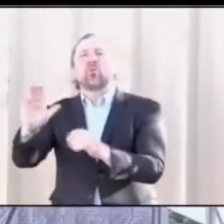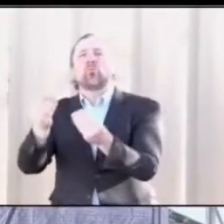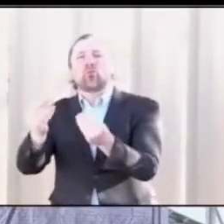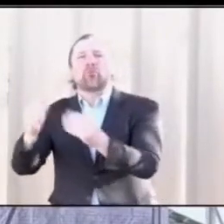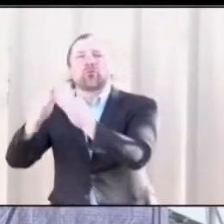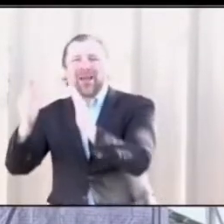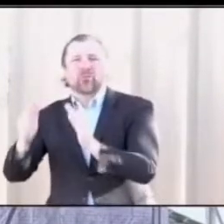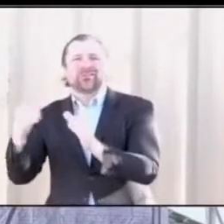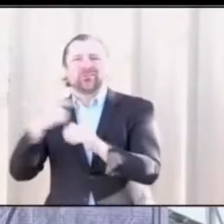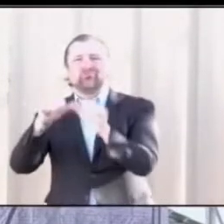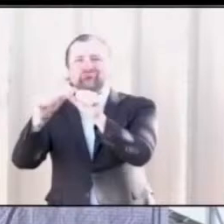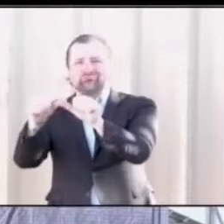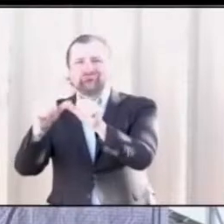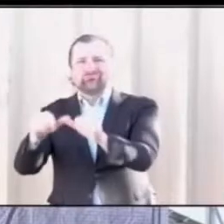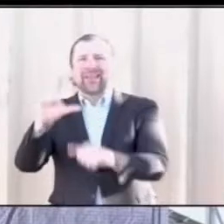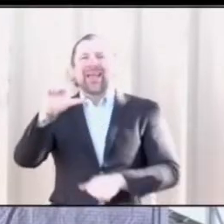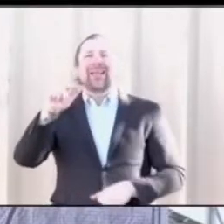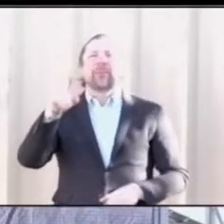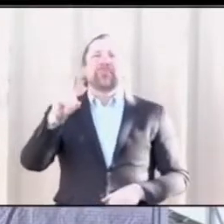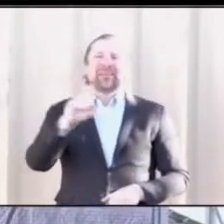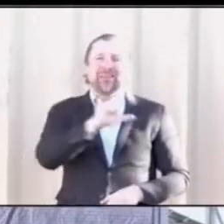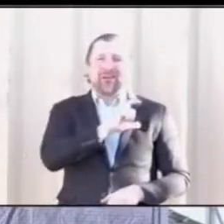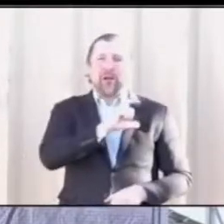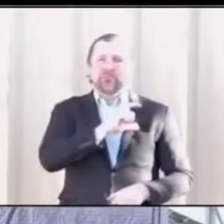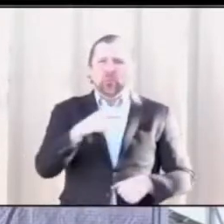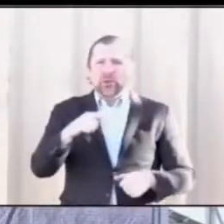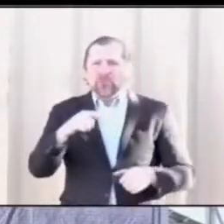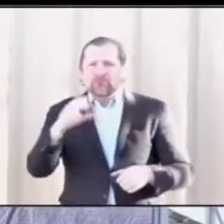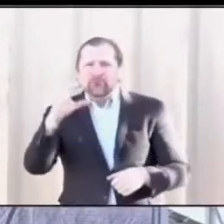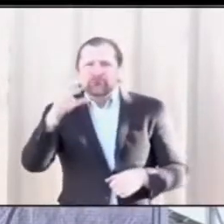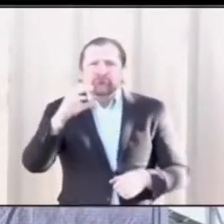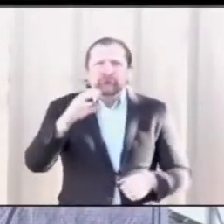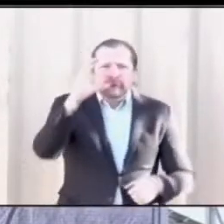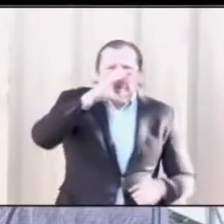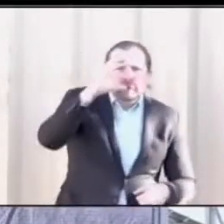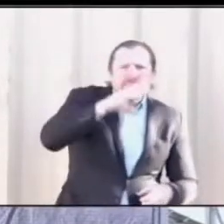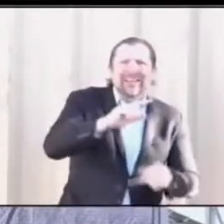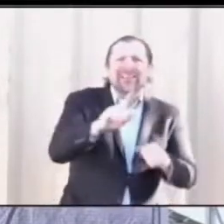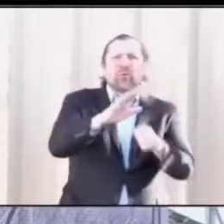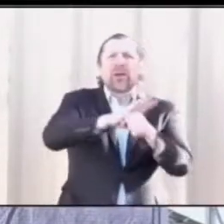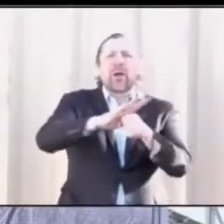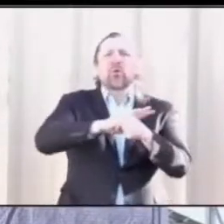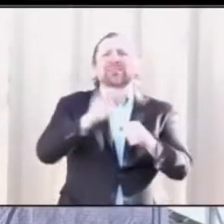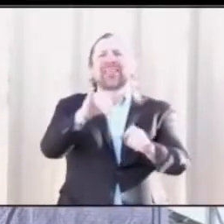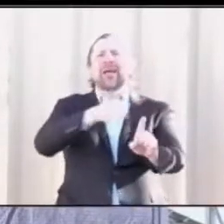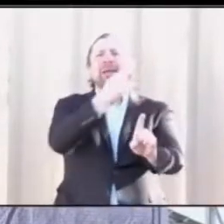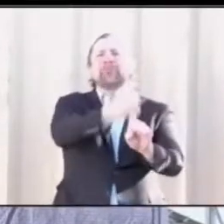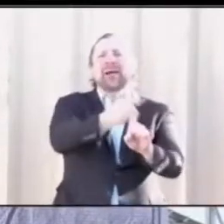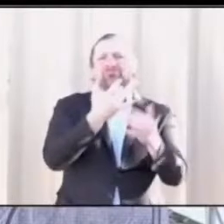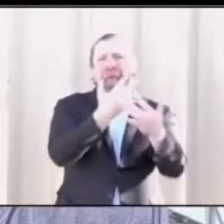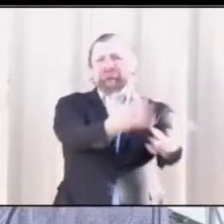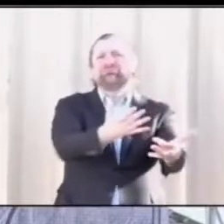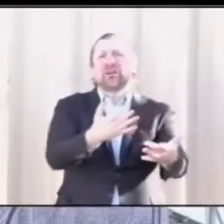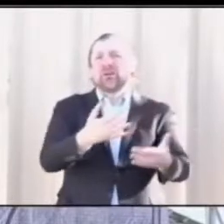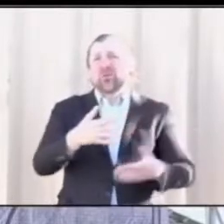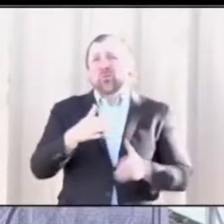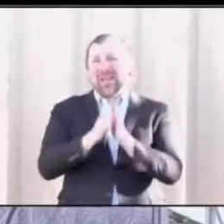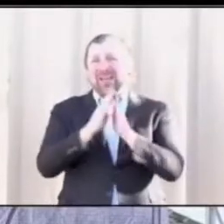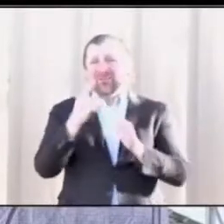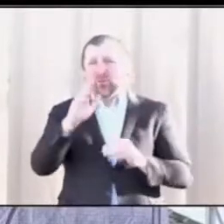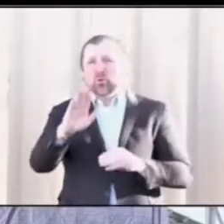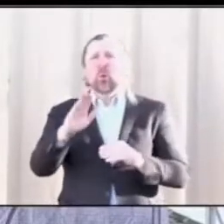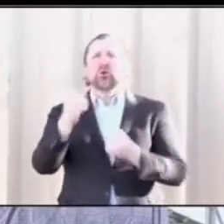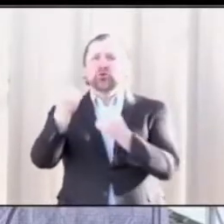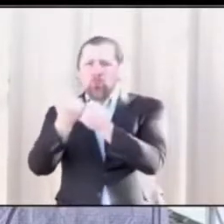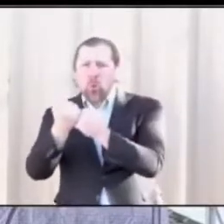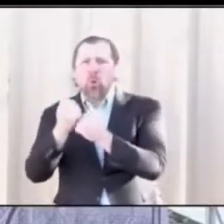forward. LAPD officers are still performing increased patrols in the areas impacted by the fires, and we ask that for your continued